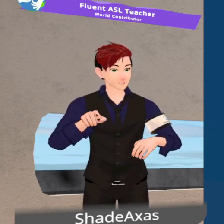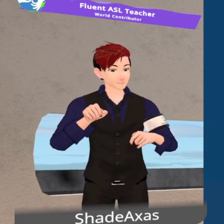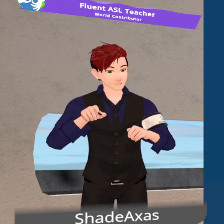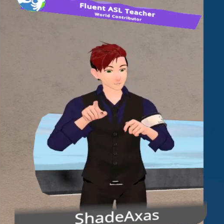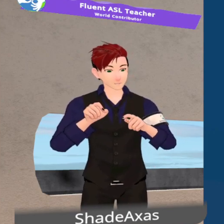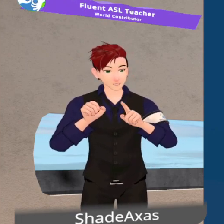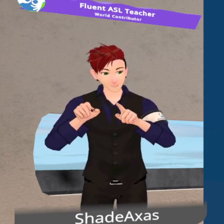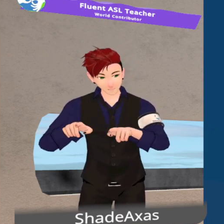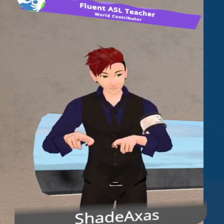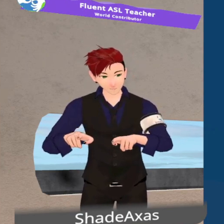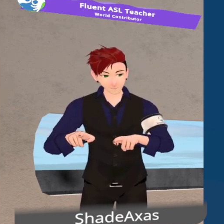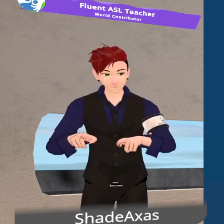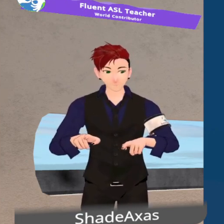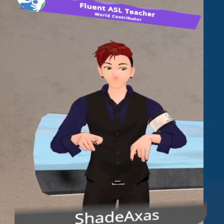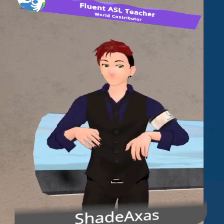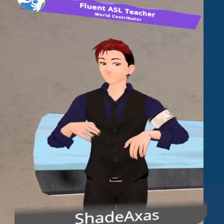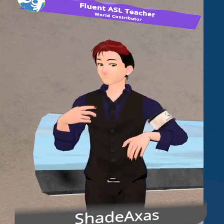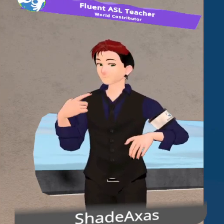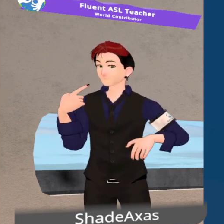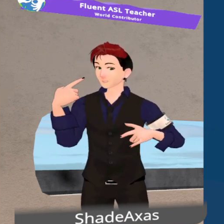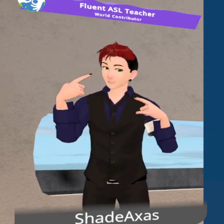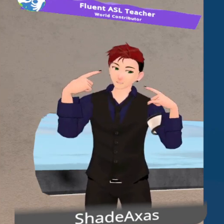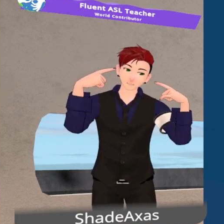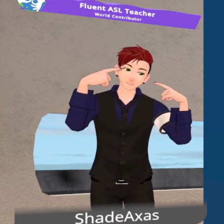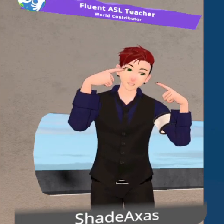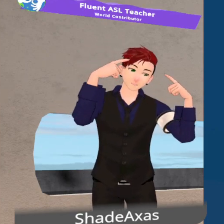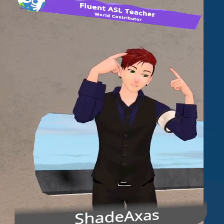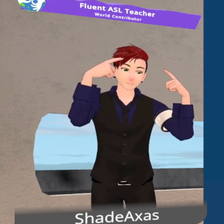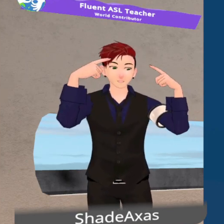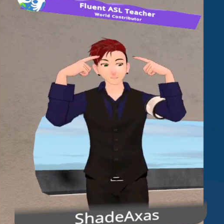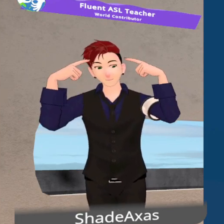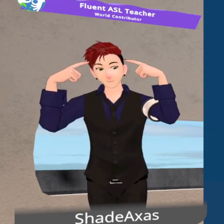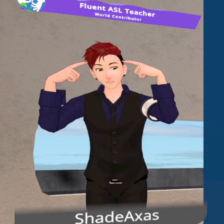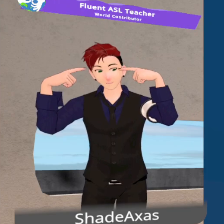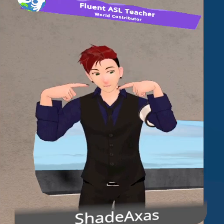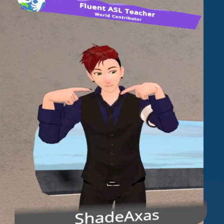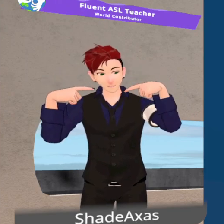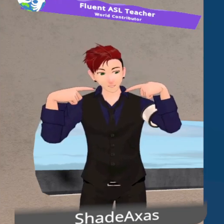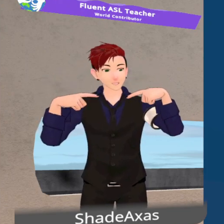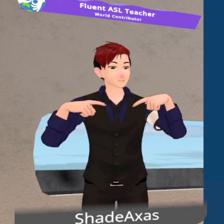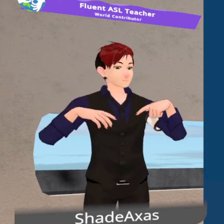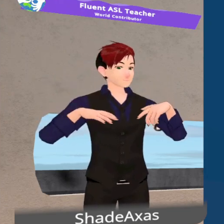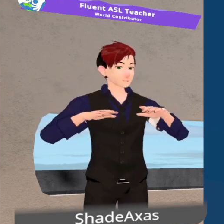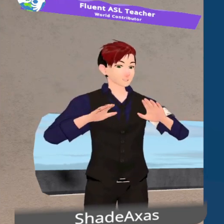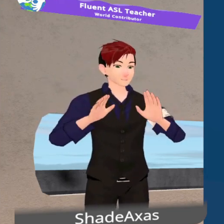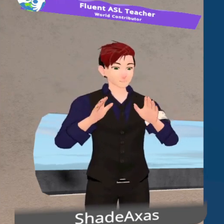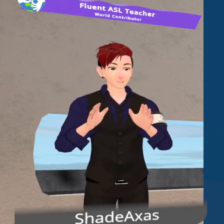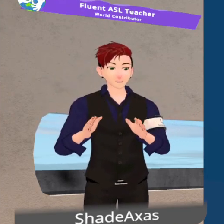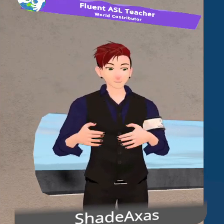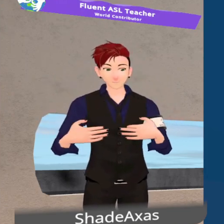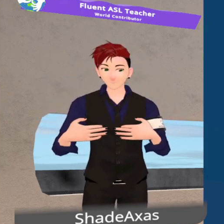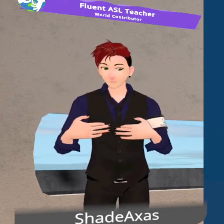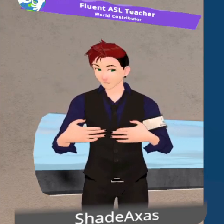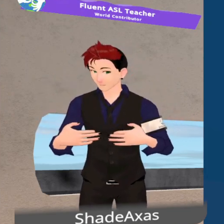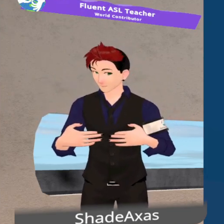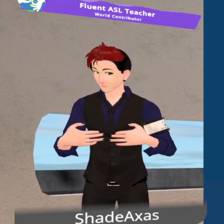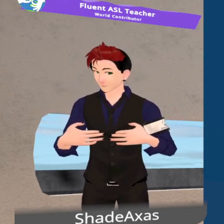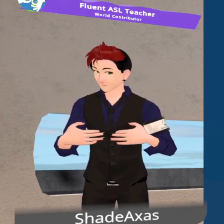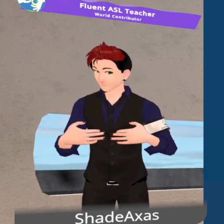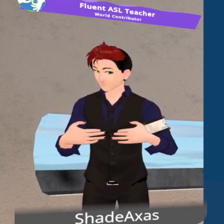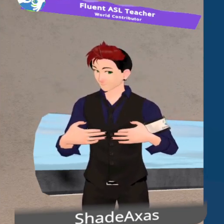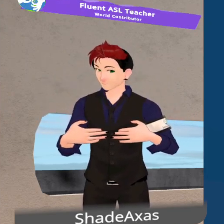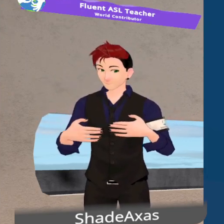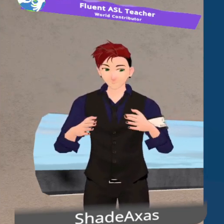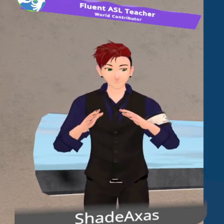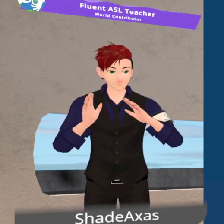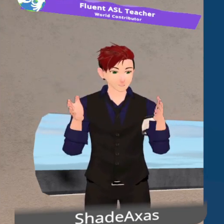that is the exact same question, but depending on if my eyebrows are up or my eyebrows are down, determines what kind of answer I'm looking